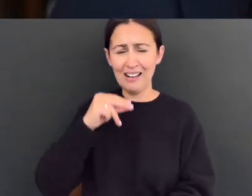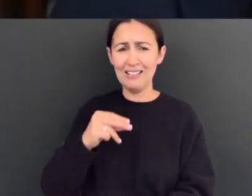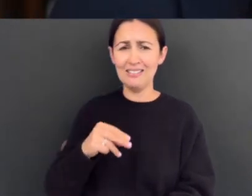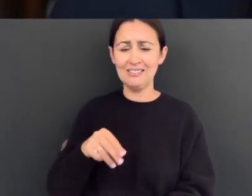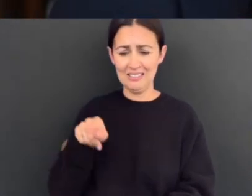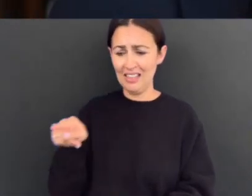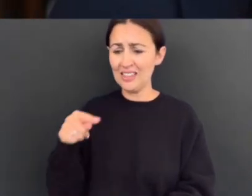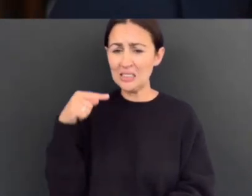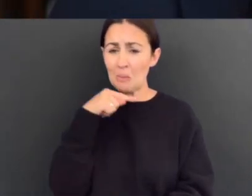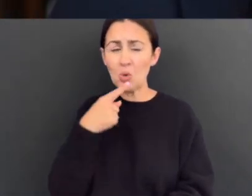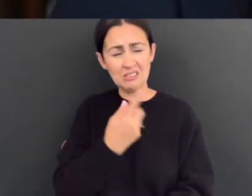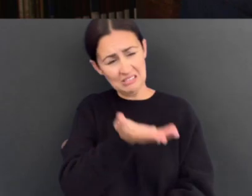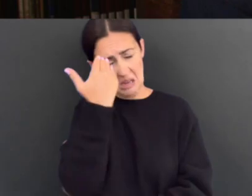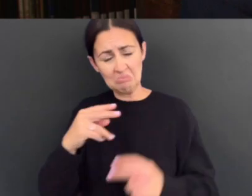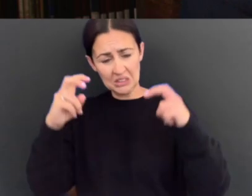at a restaurant